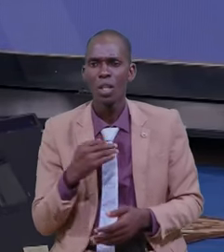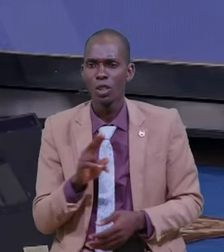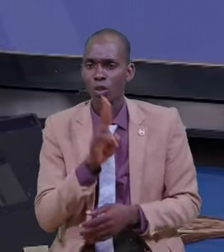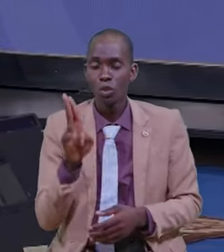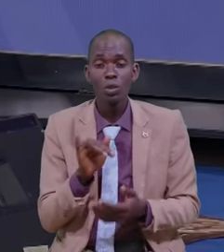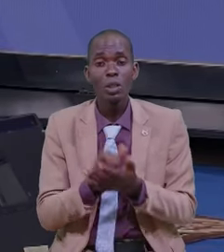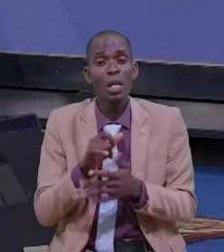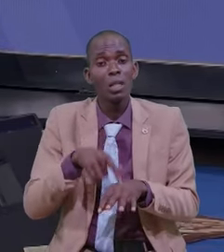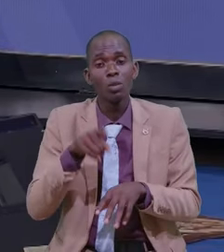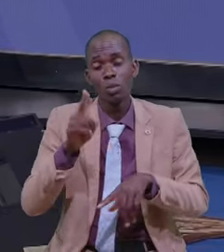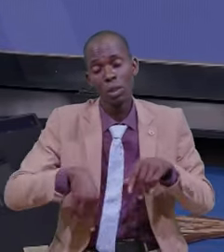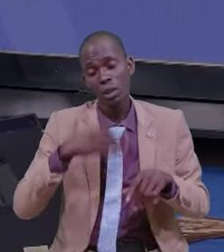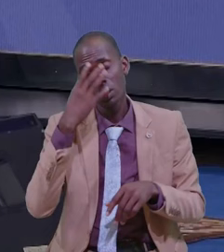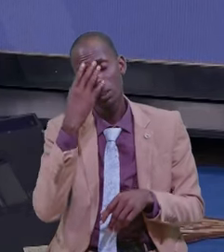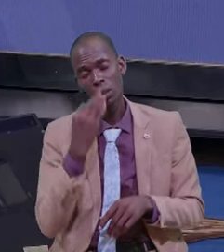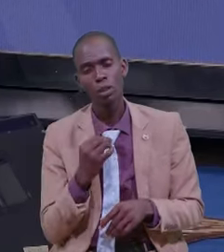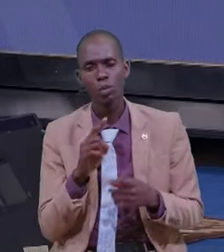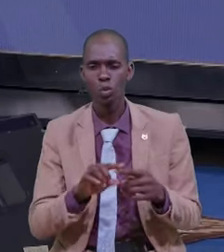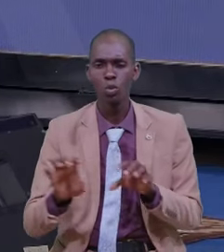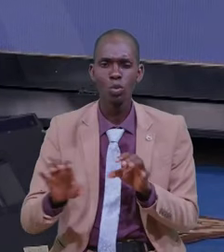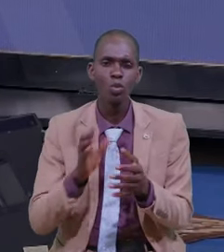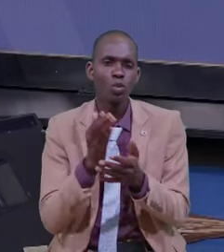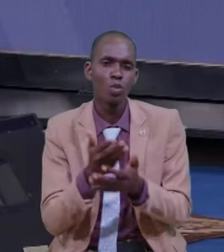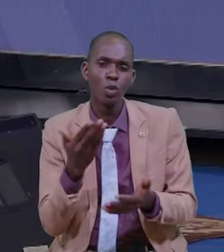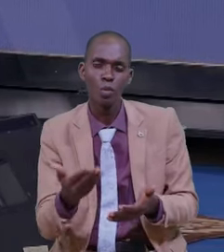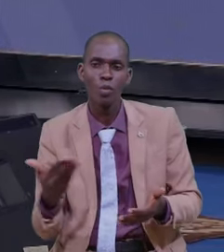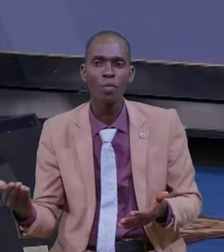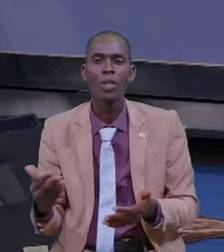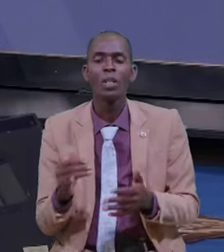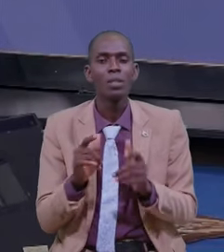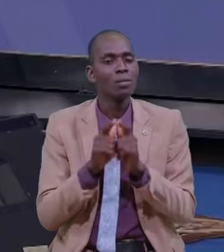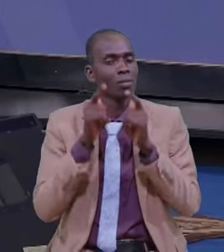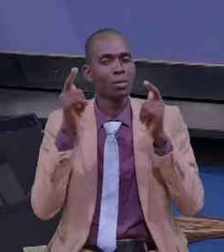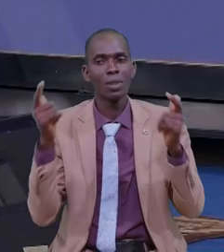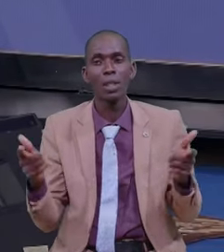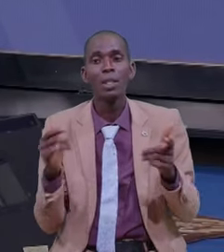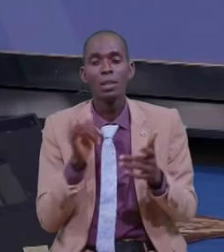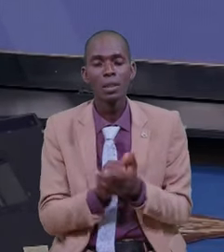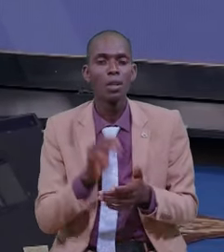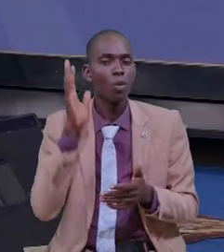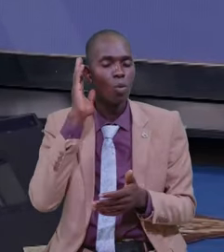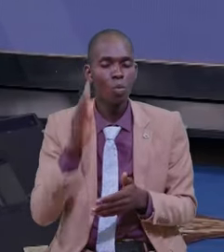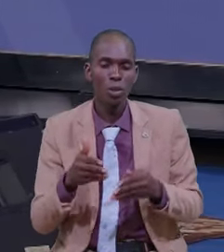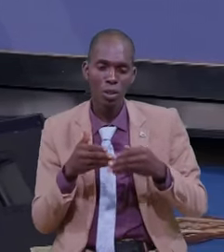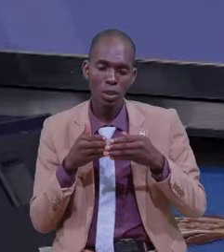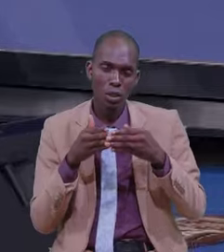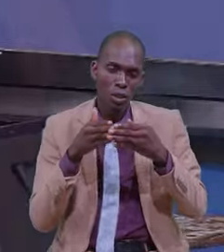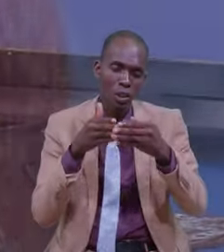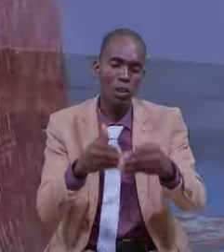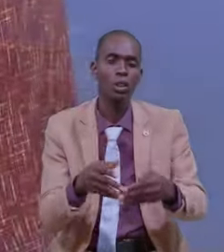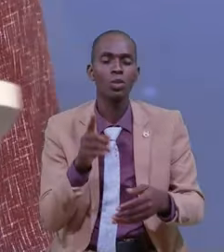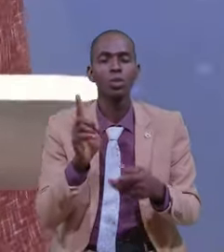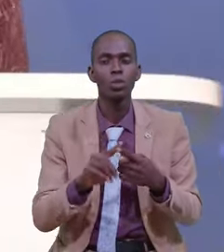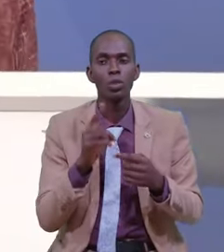sleepless night to do something remarkable that will lead you on to the